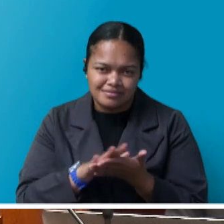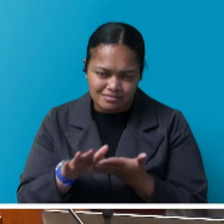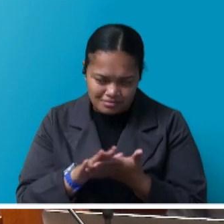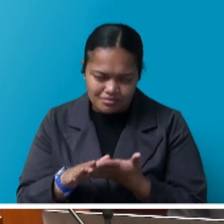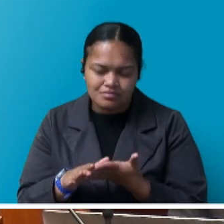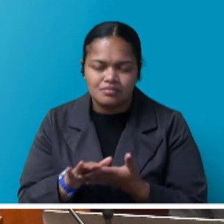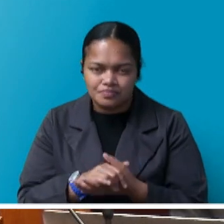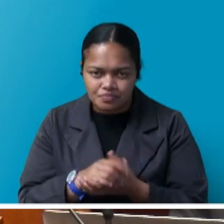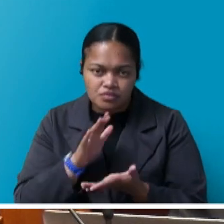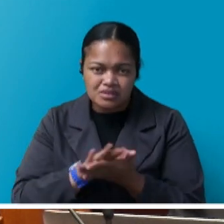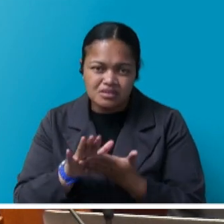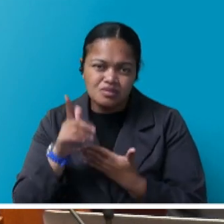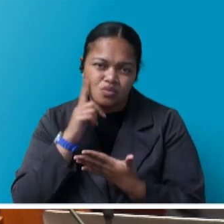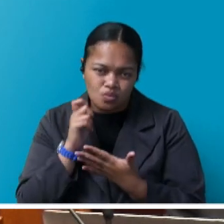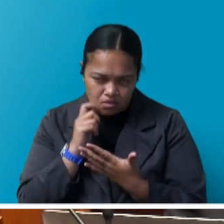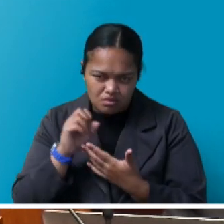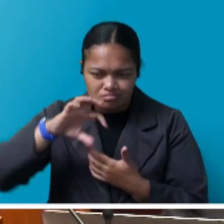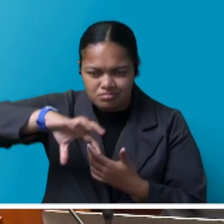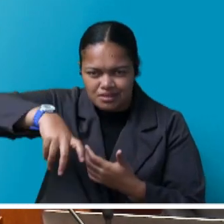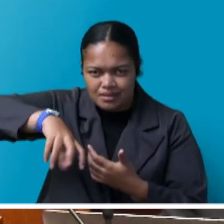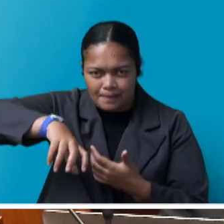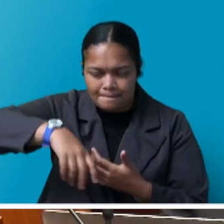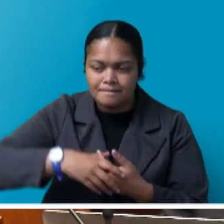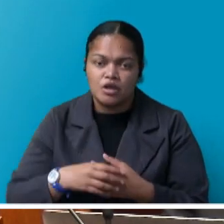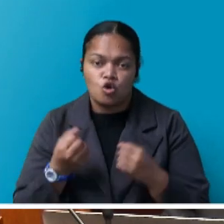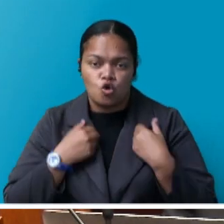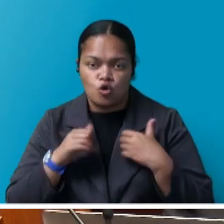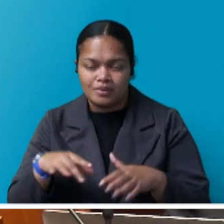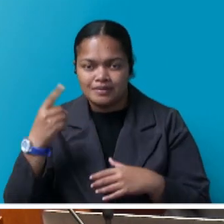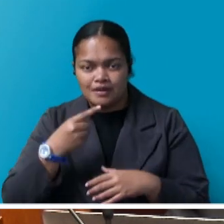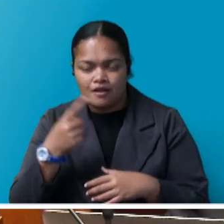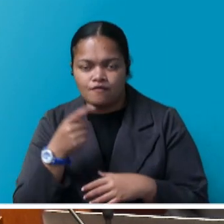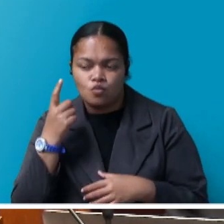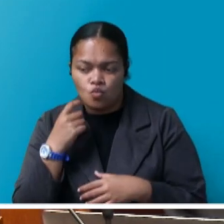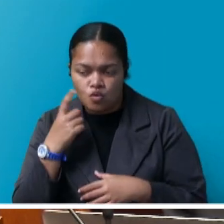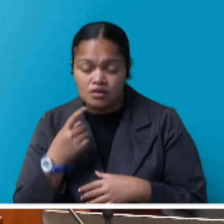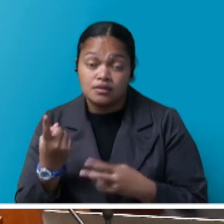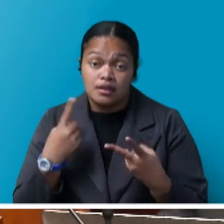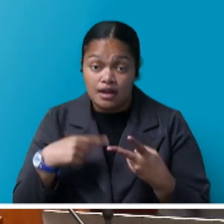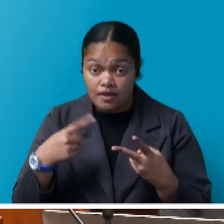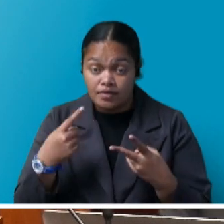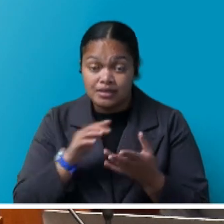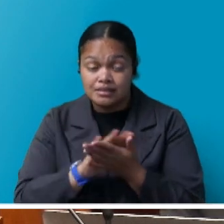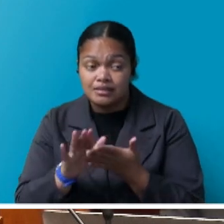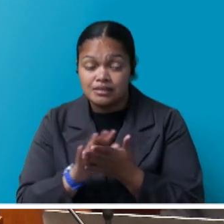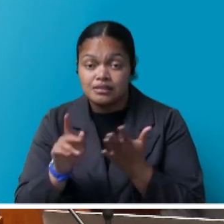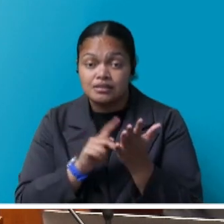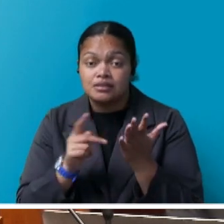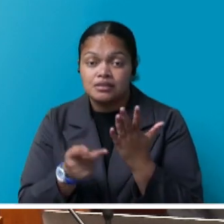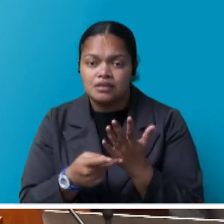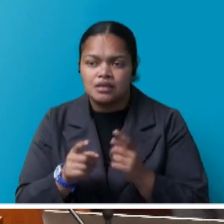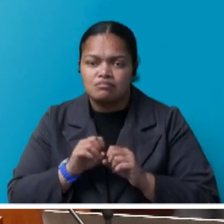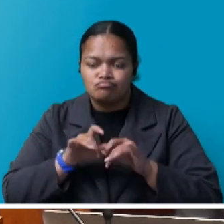facilities. For the current financial year, the Ministry is working on completing 11 water and 11 sanitation projects across 4